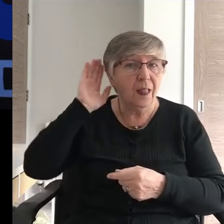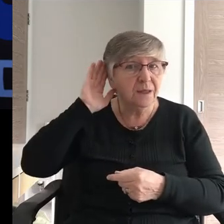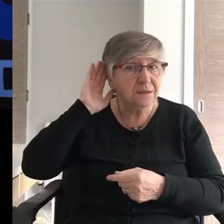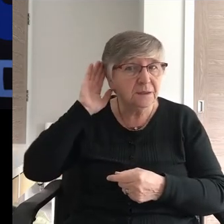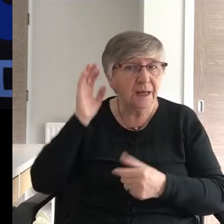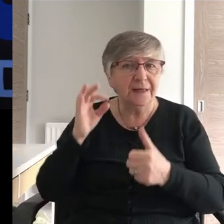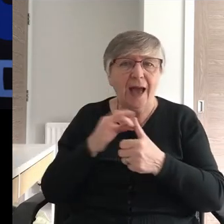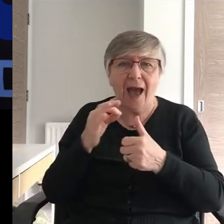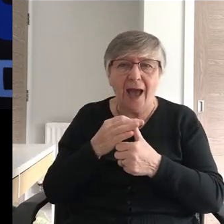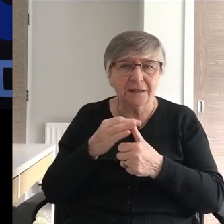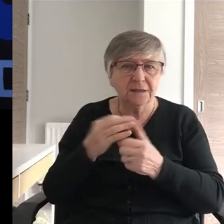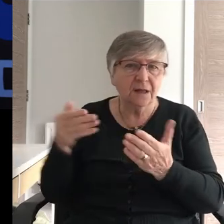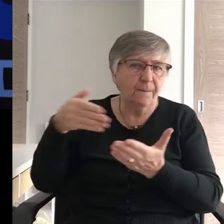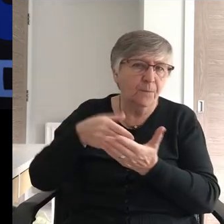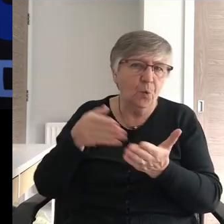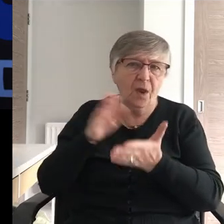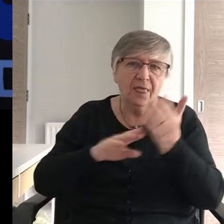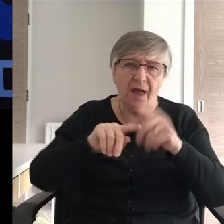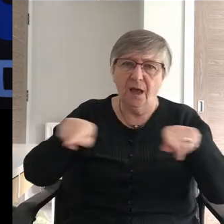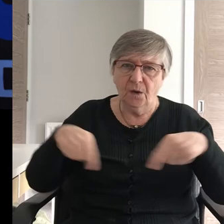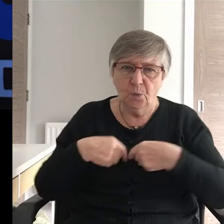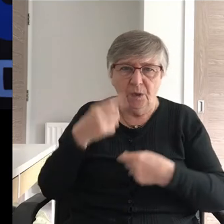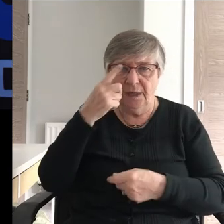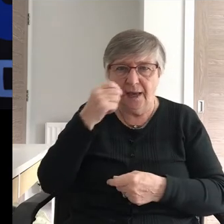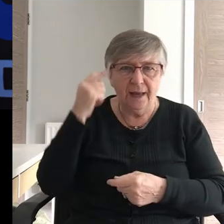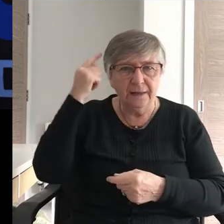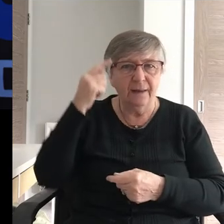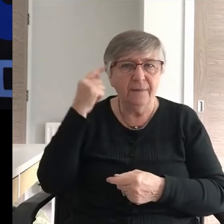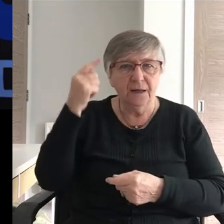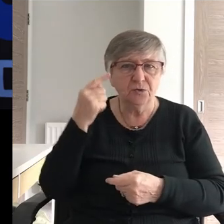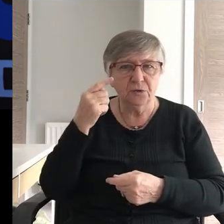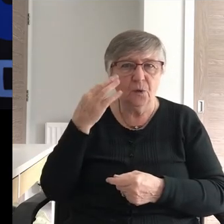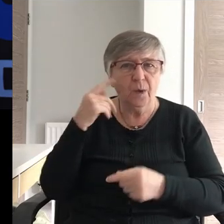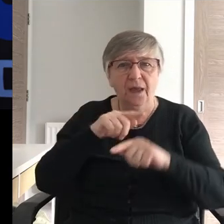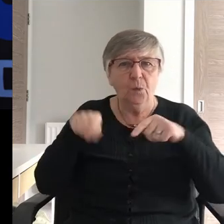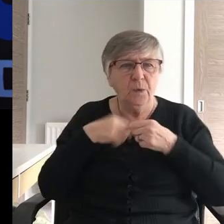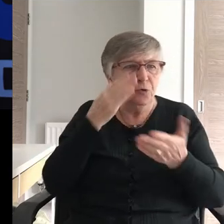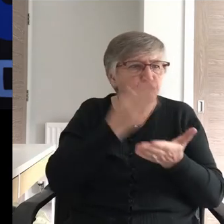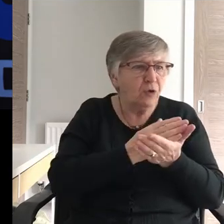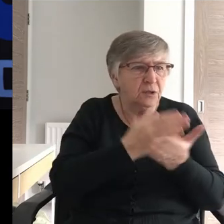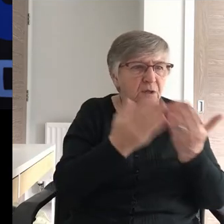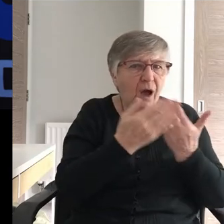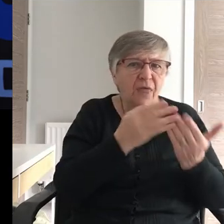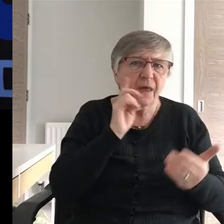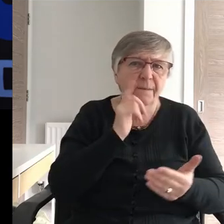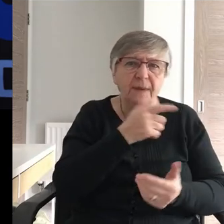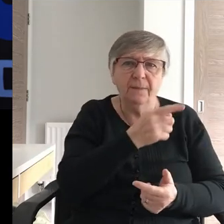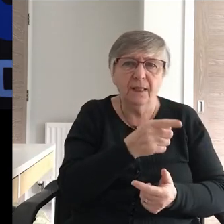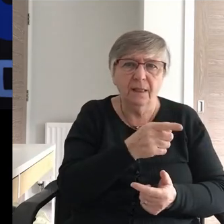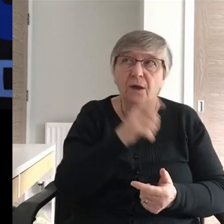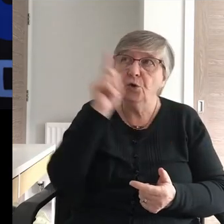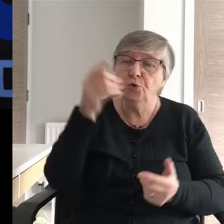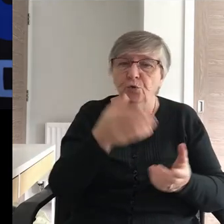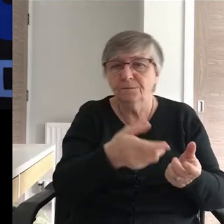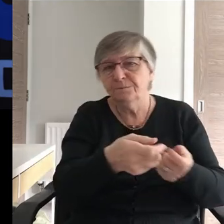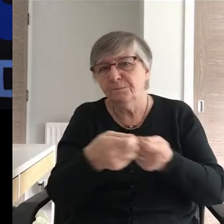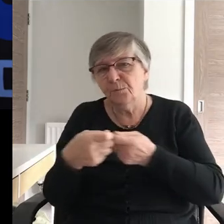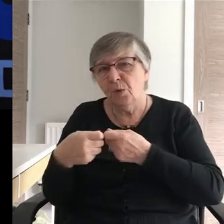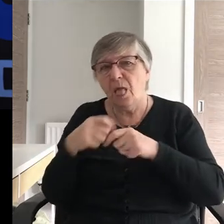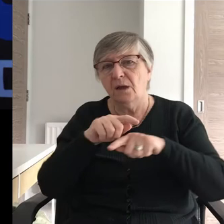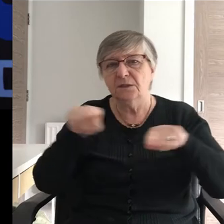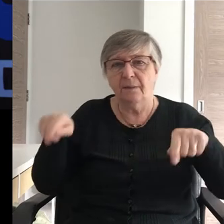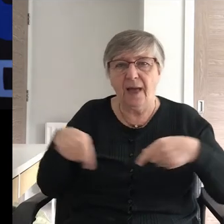beyond our imaginings. When we place our trust in human enterprises, you call us back to your